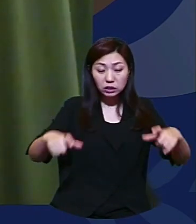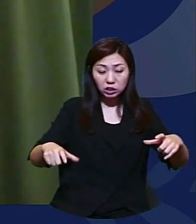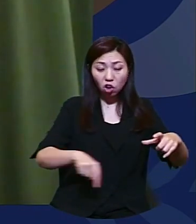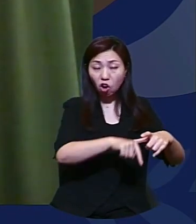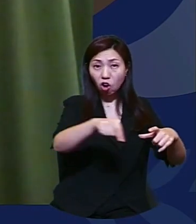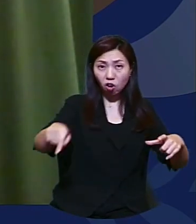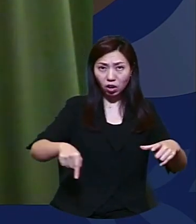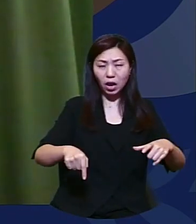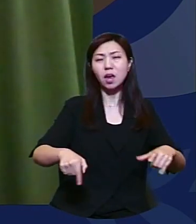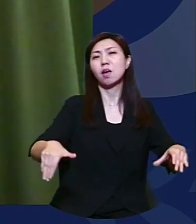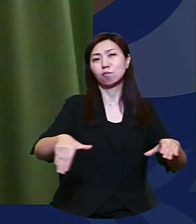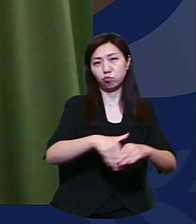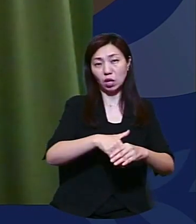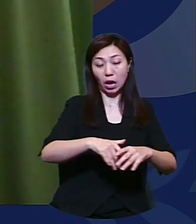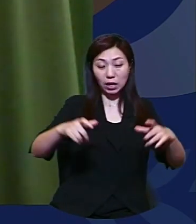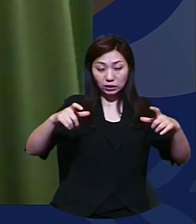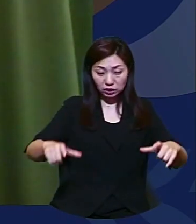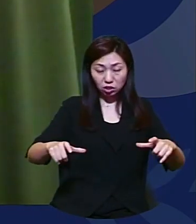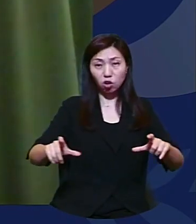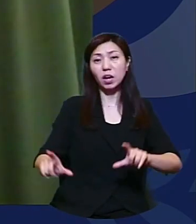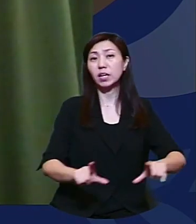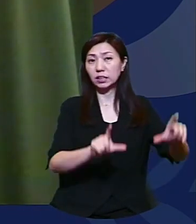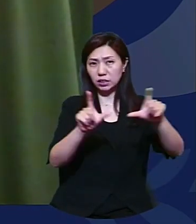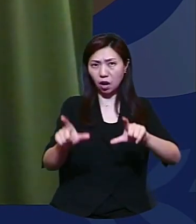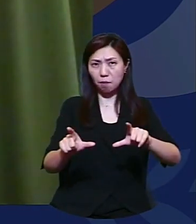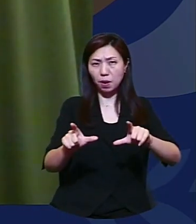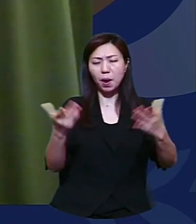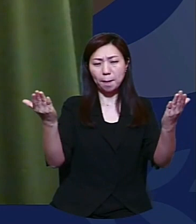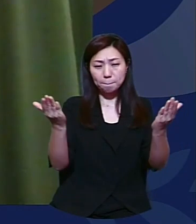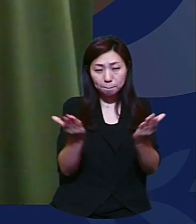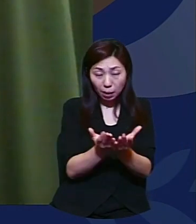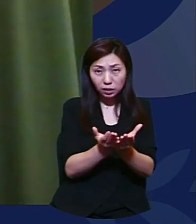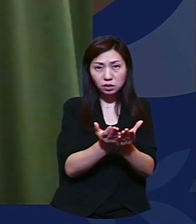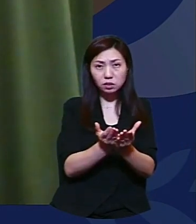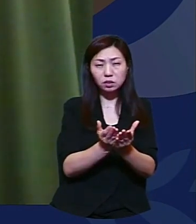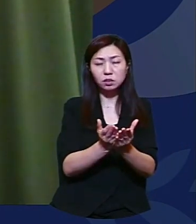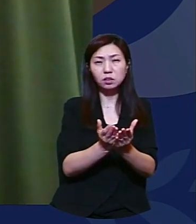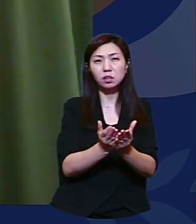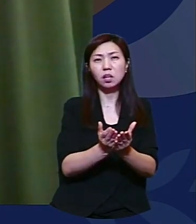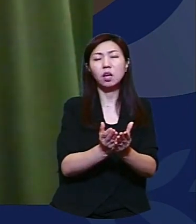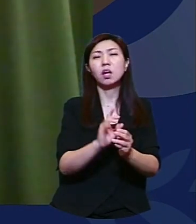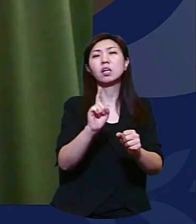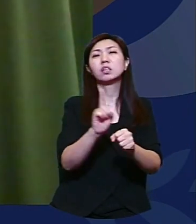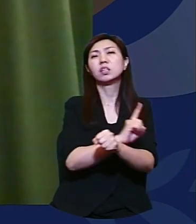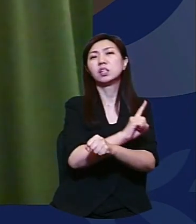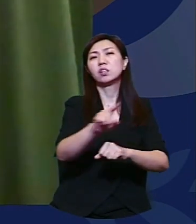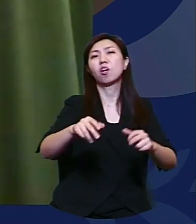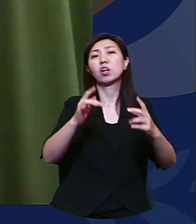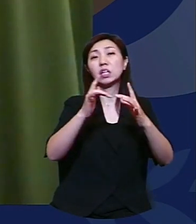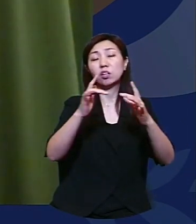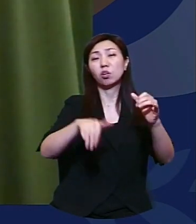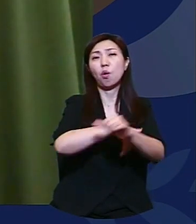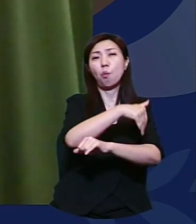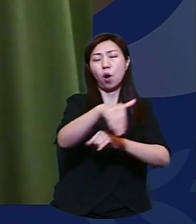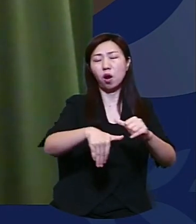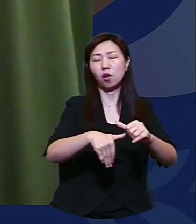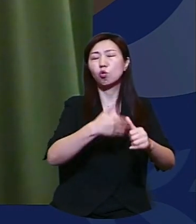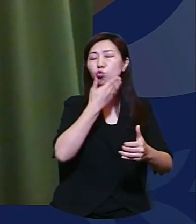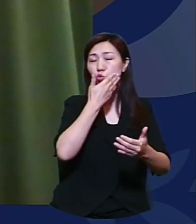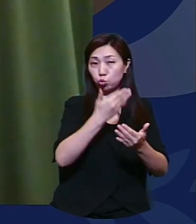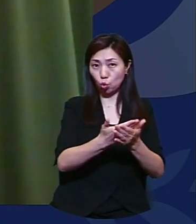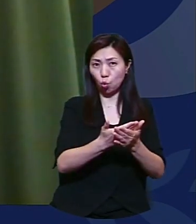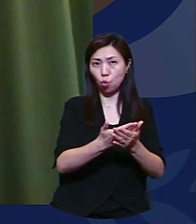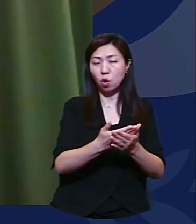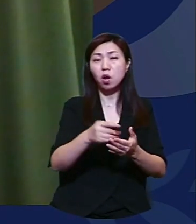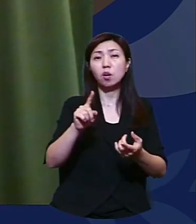mind, has this incredible opportunity to drive agency, to give voice to people who perhaps otherwise